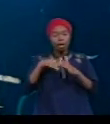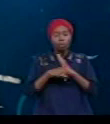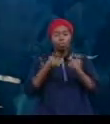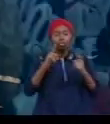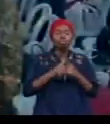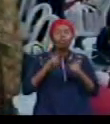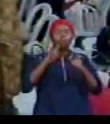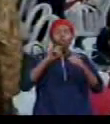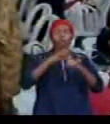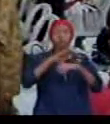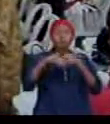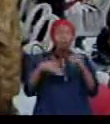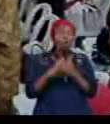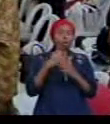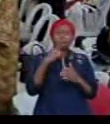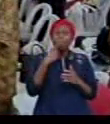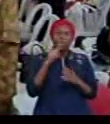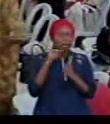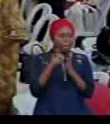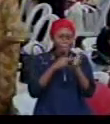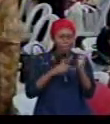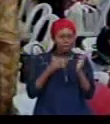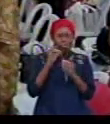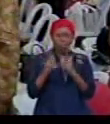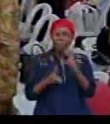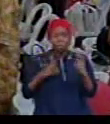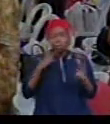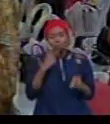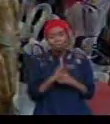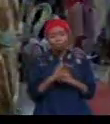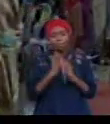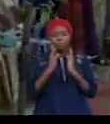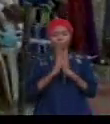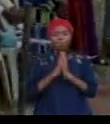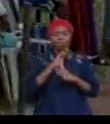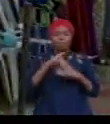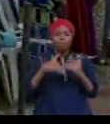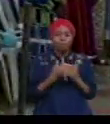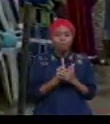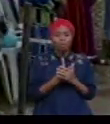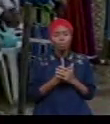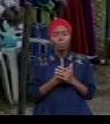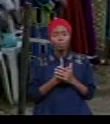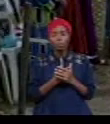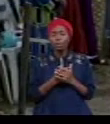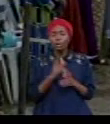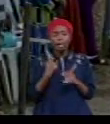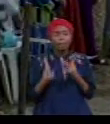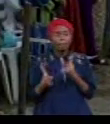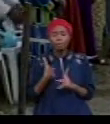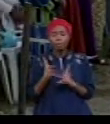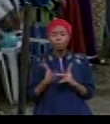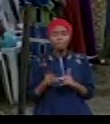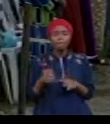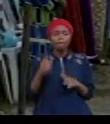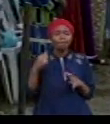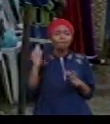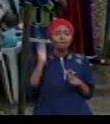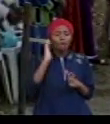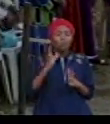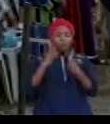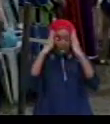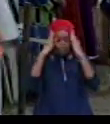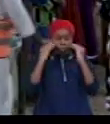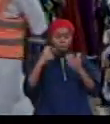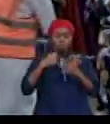world, all tribes and tongues, all races and all lands. They will experience the gospel of our Lord